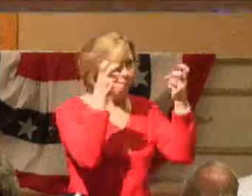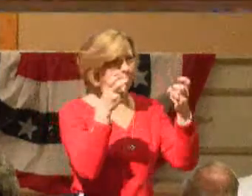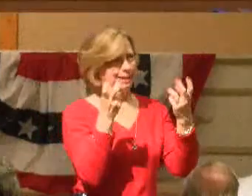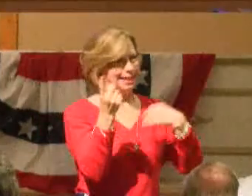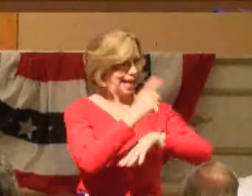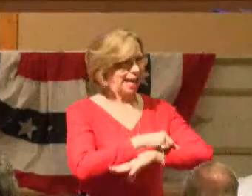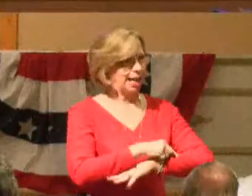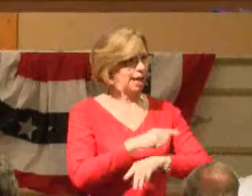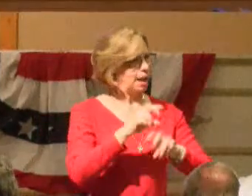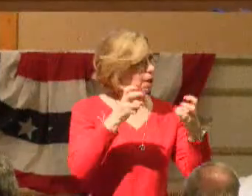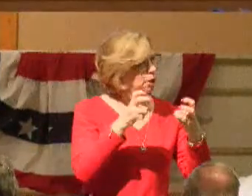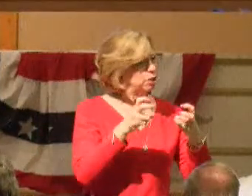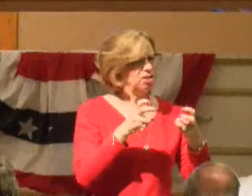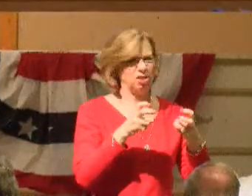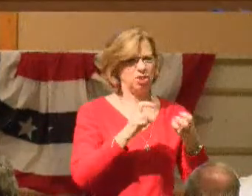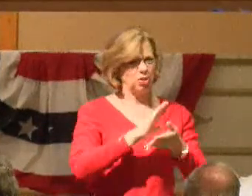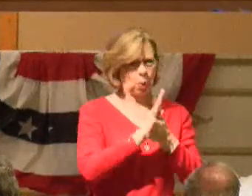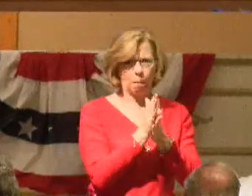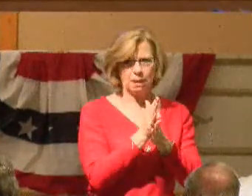Called Don't Be a Player.